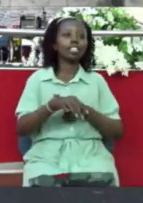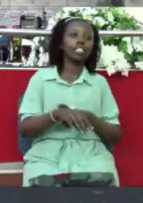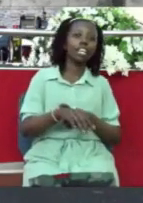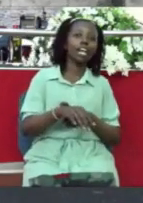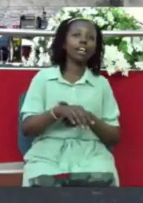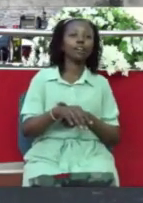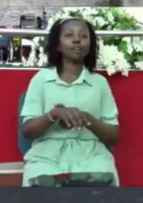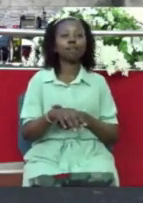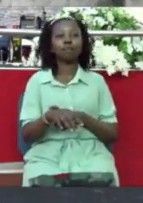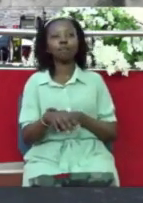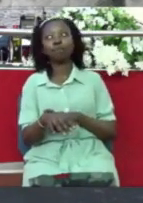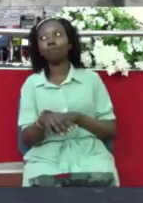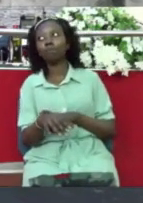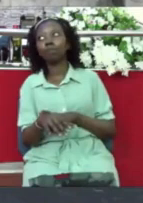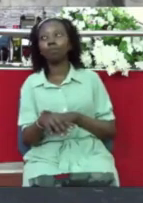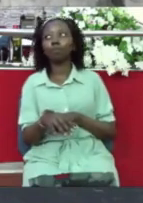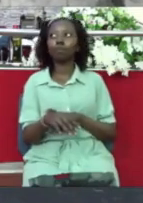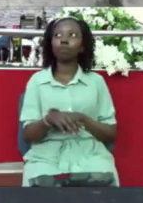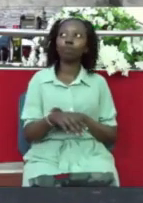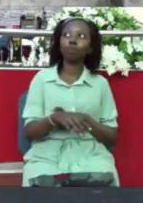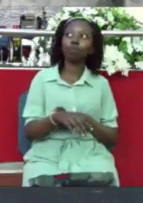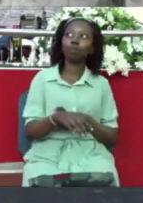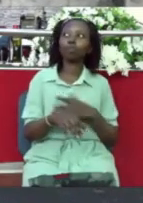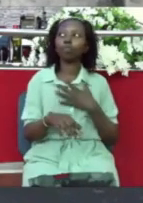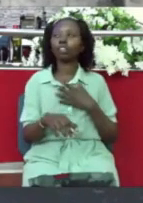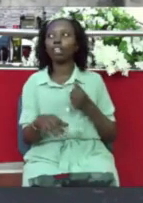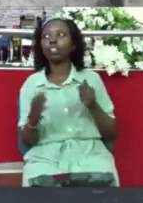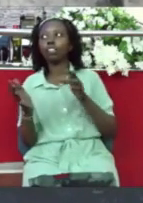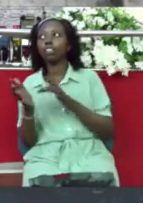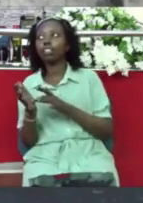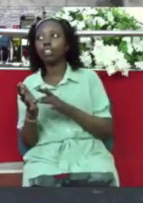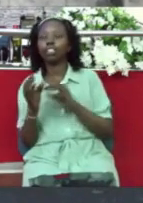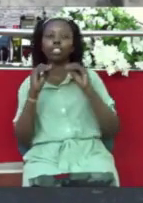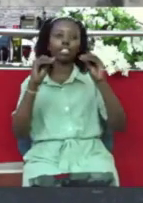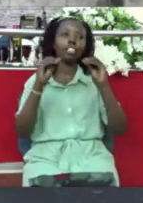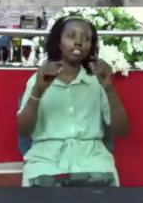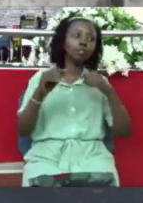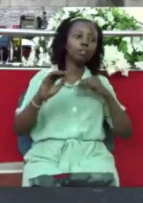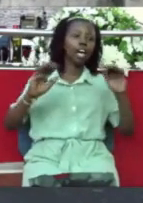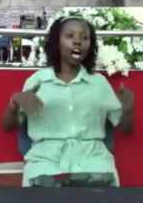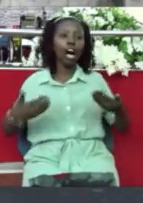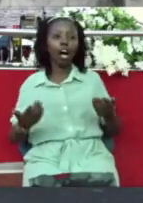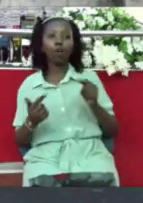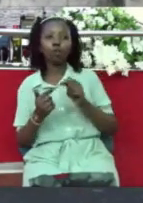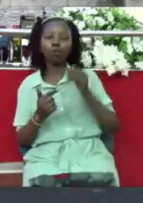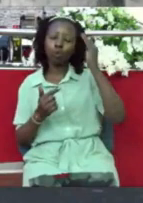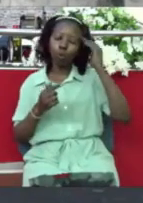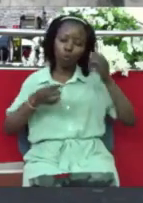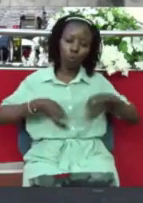all around prevail and teach me how to know thy